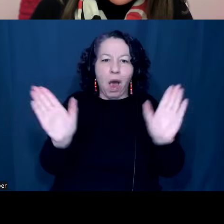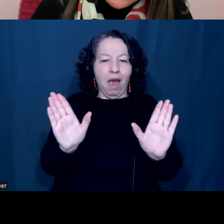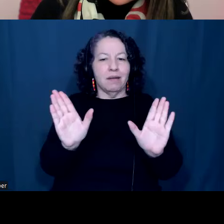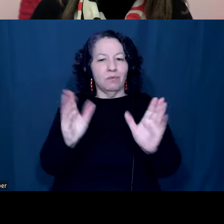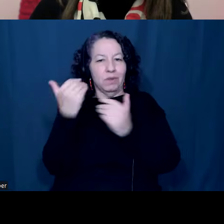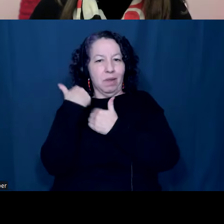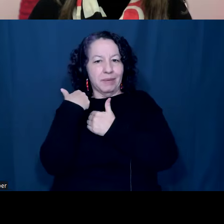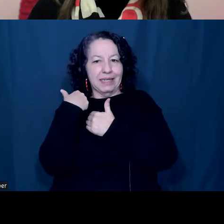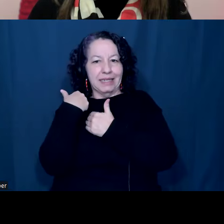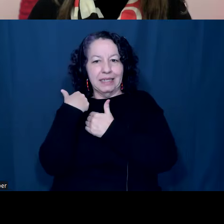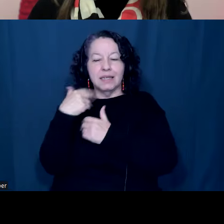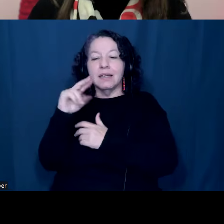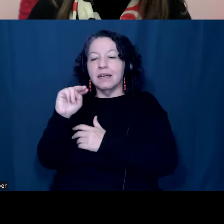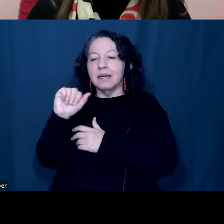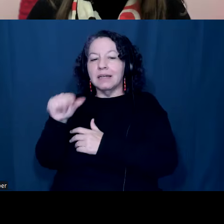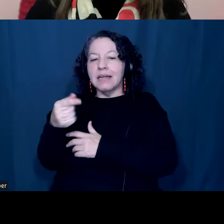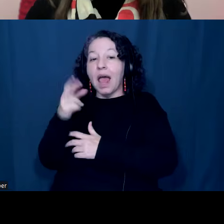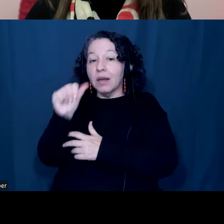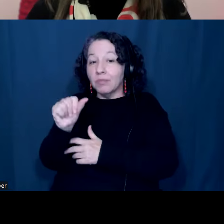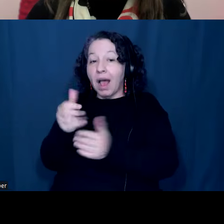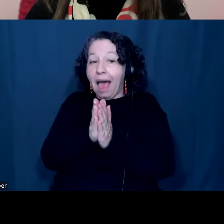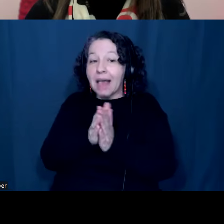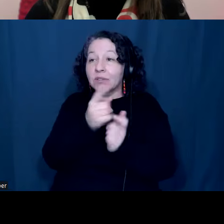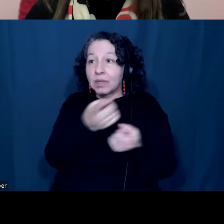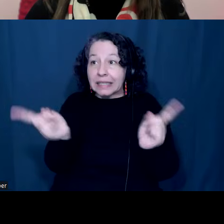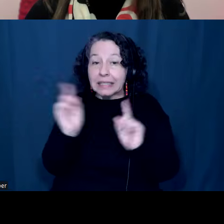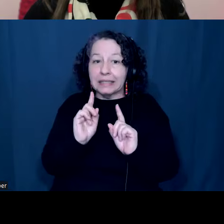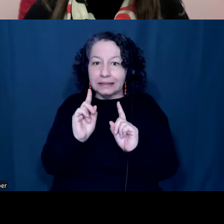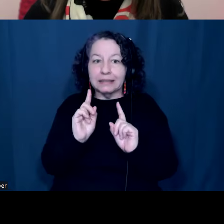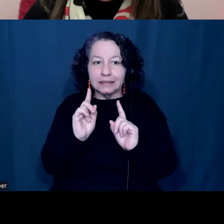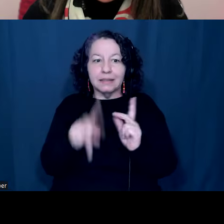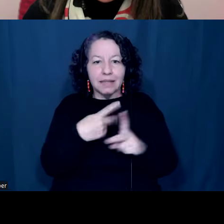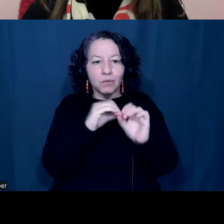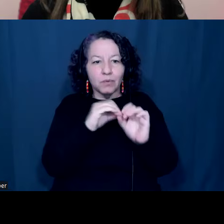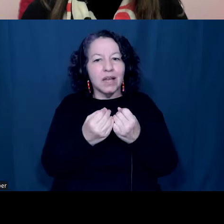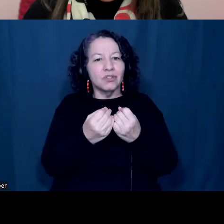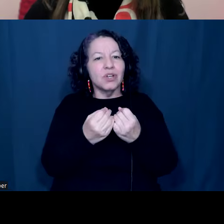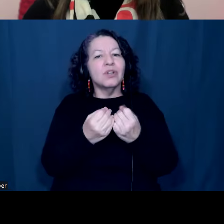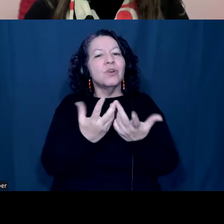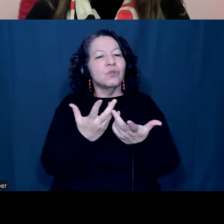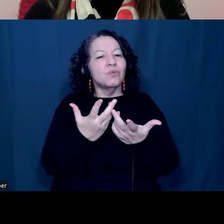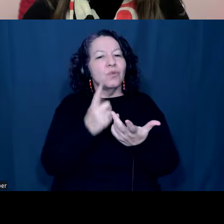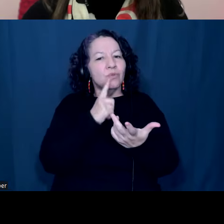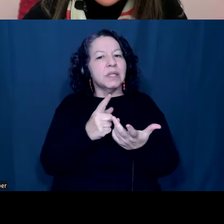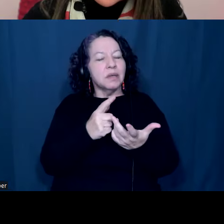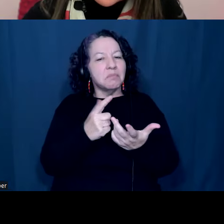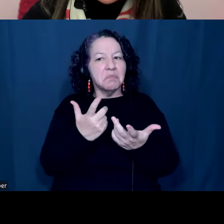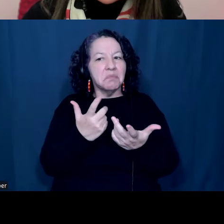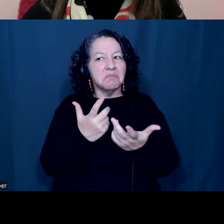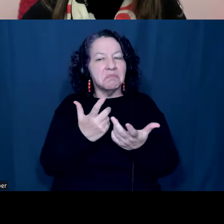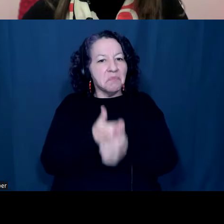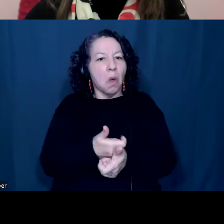NAGPRA asks institutions to sit with that responsibility rather than deflect